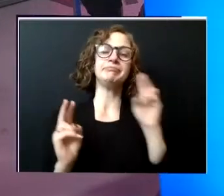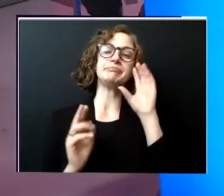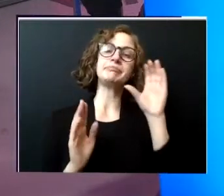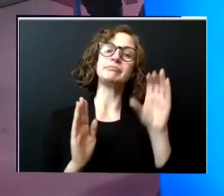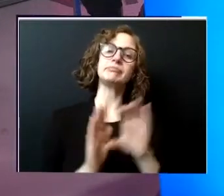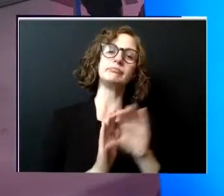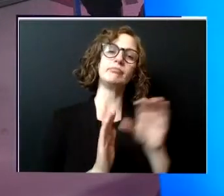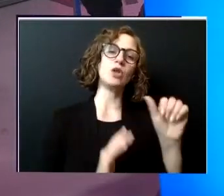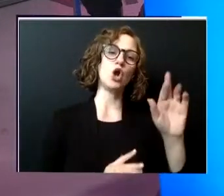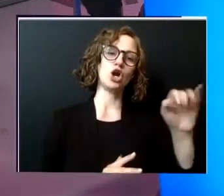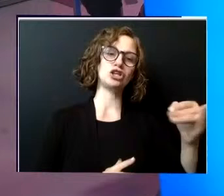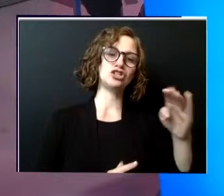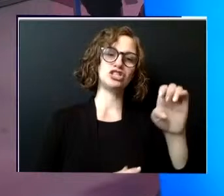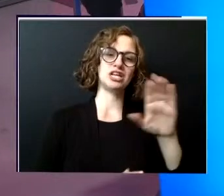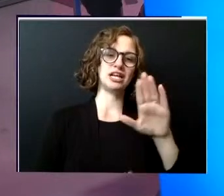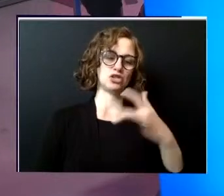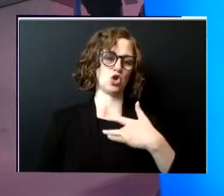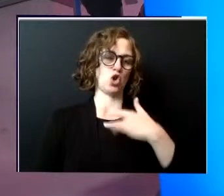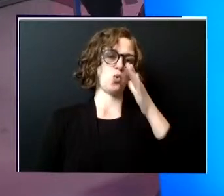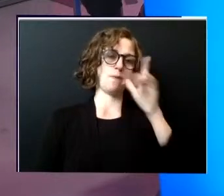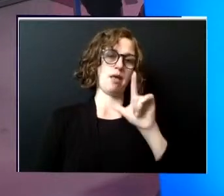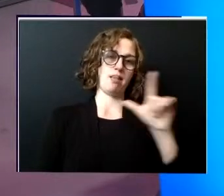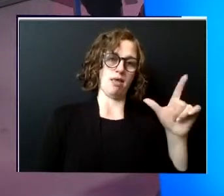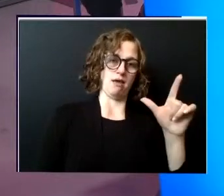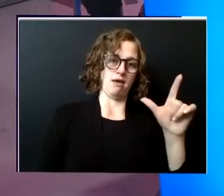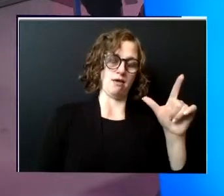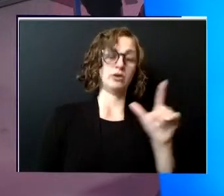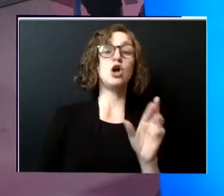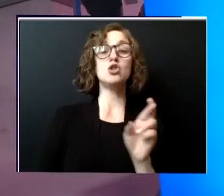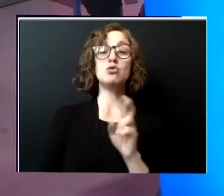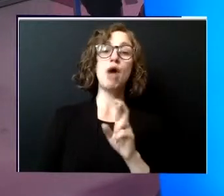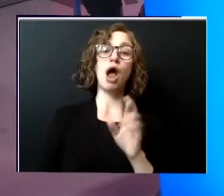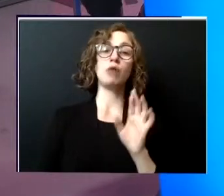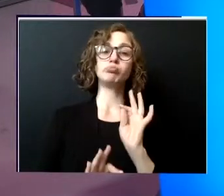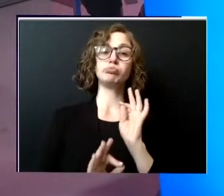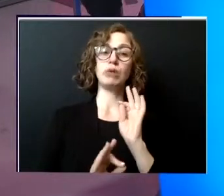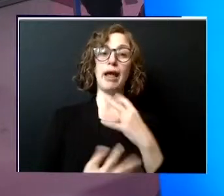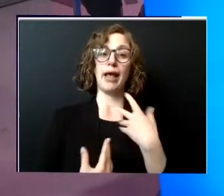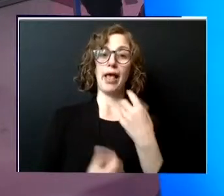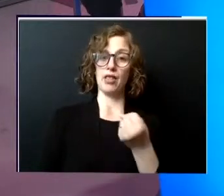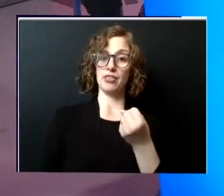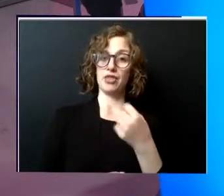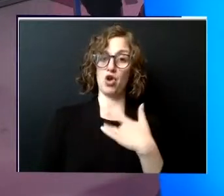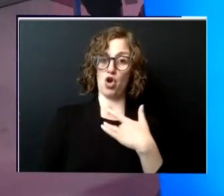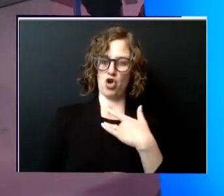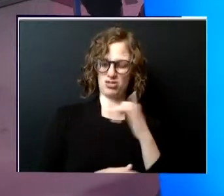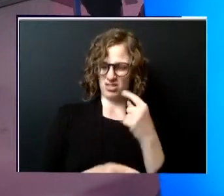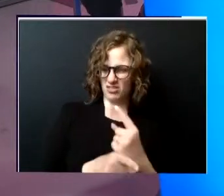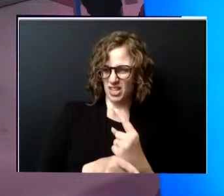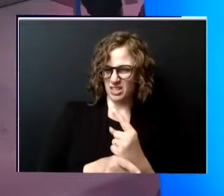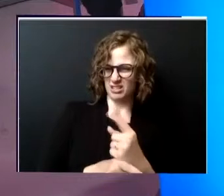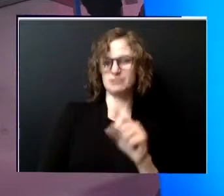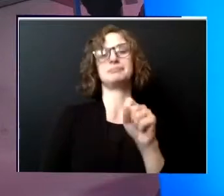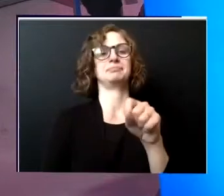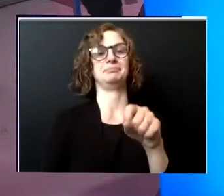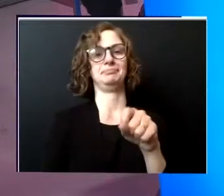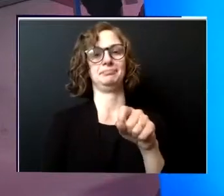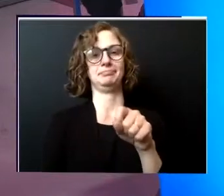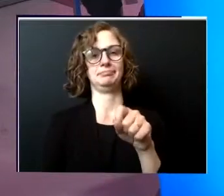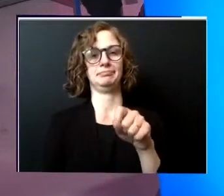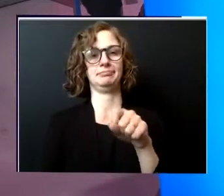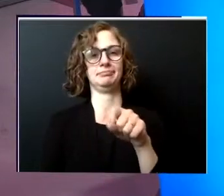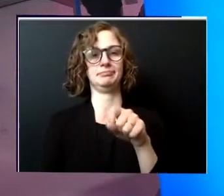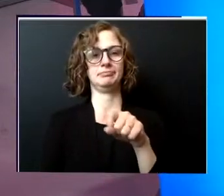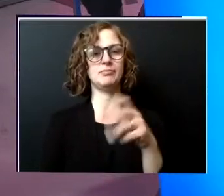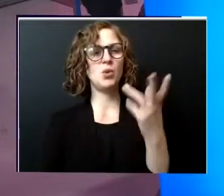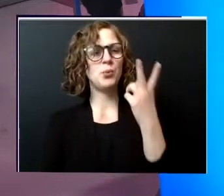the left, and the right is a perfectly healthy heart. Did I get that right? Yes. In the screen there? Yes. And what are you seeing on the